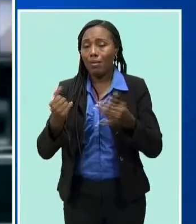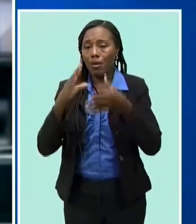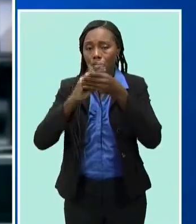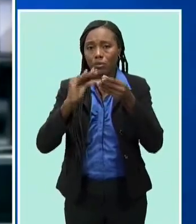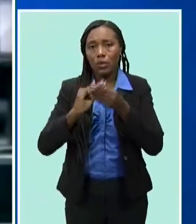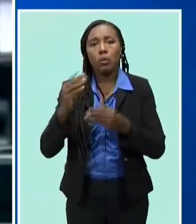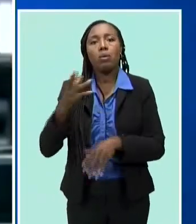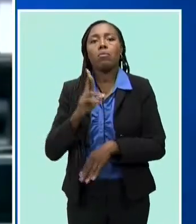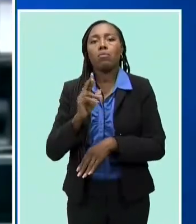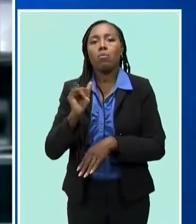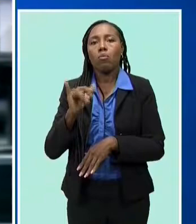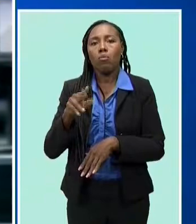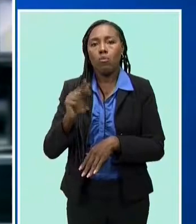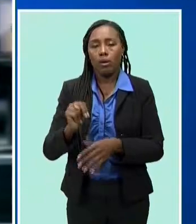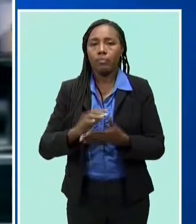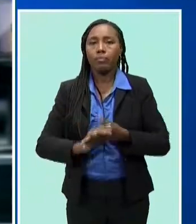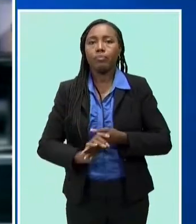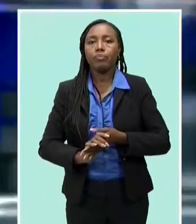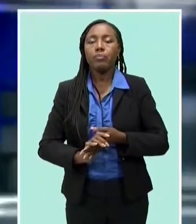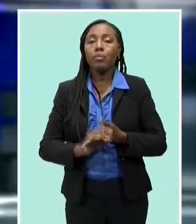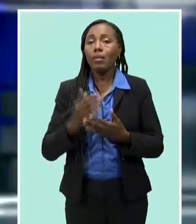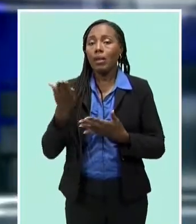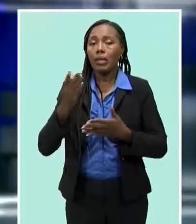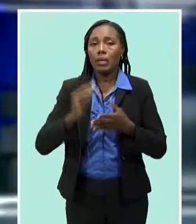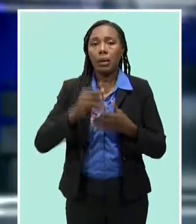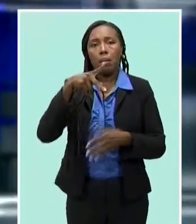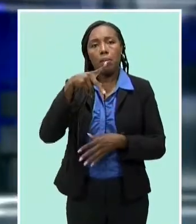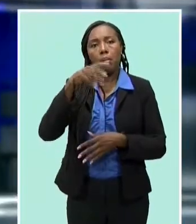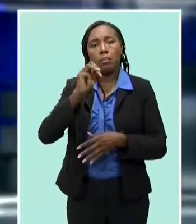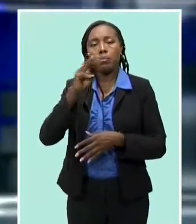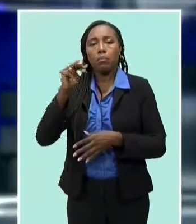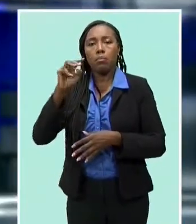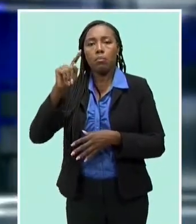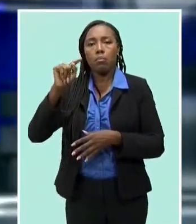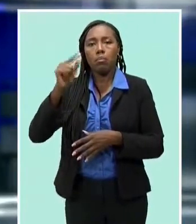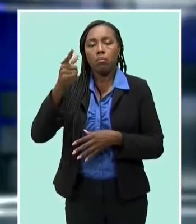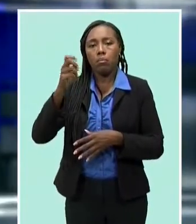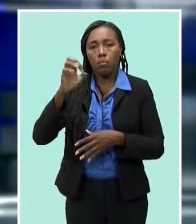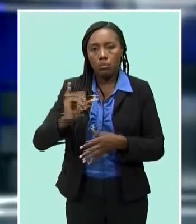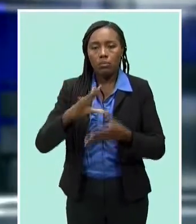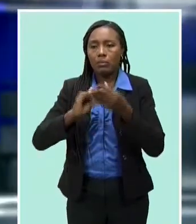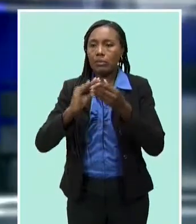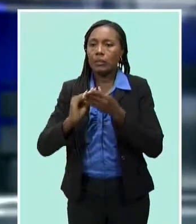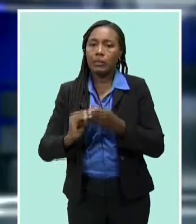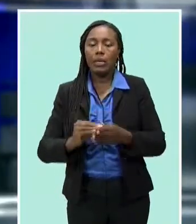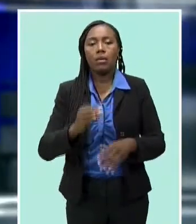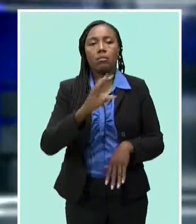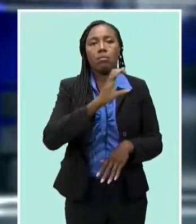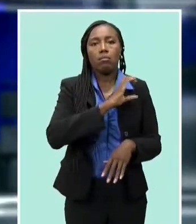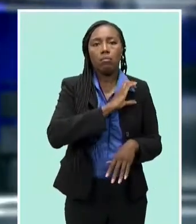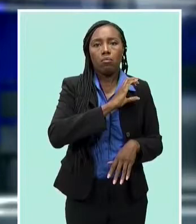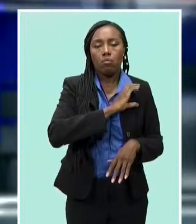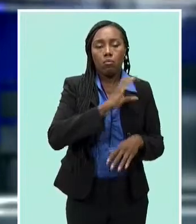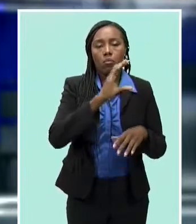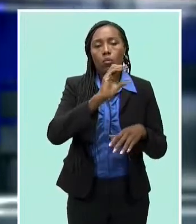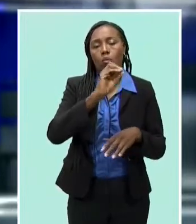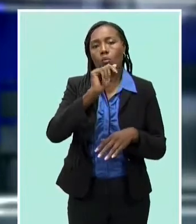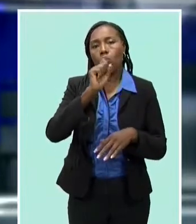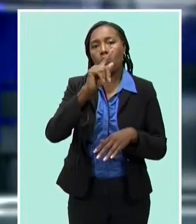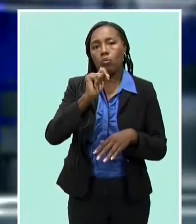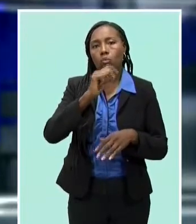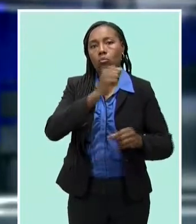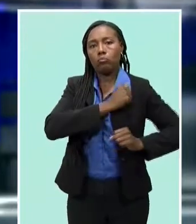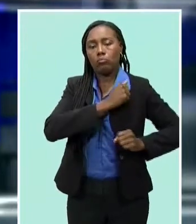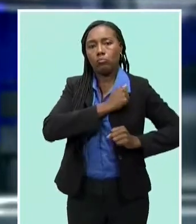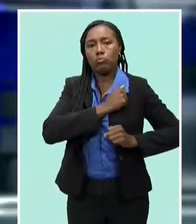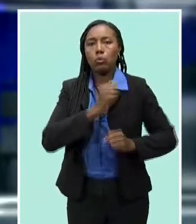to you, Ryan. Good evening, Lisa. Good evening, viewers. Yes, Prime Minister Mottley says she had been briefed by the Chief of Staff of the Coast Guard, the Acting